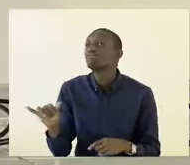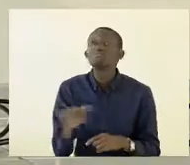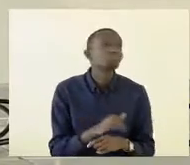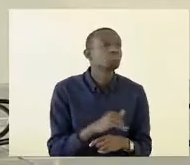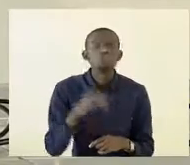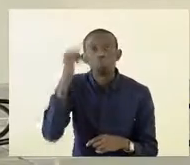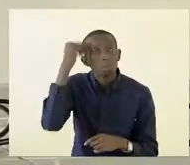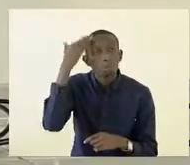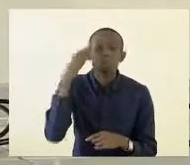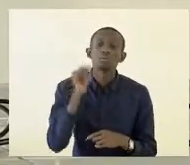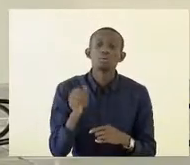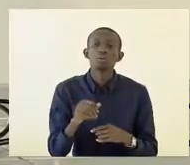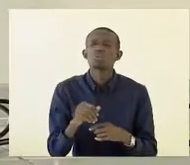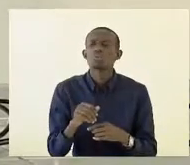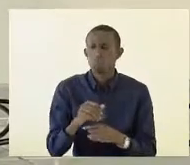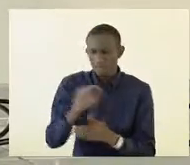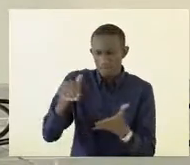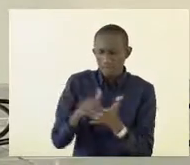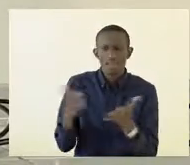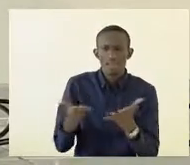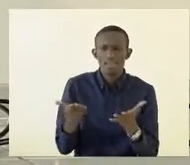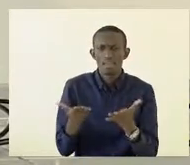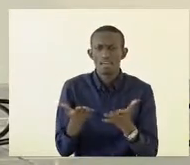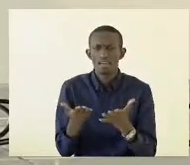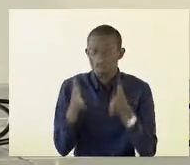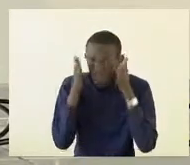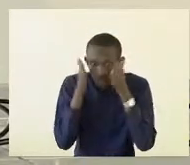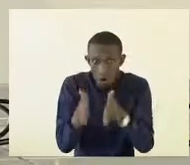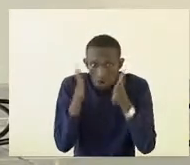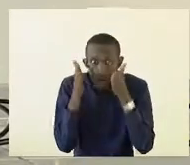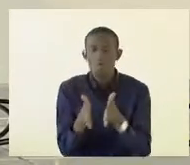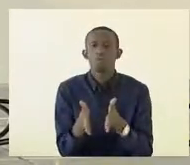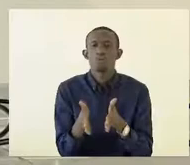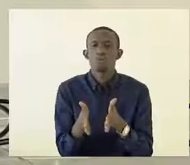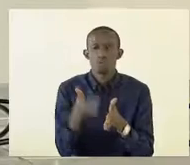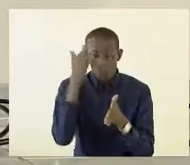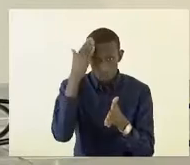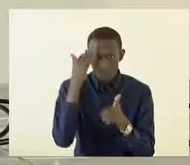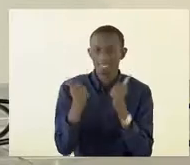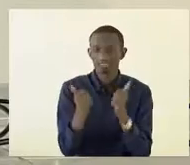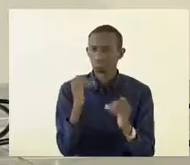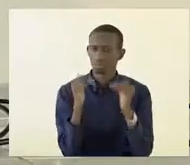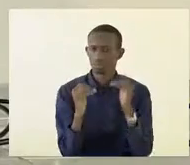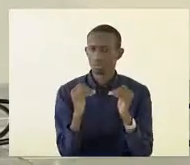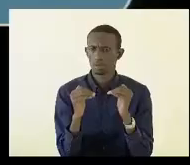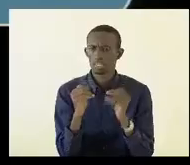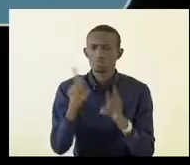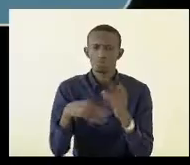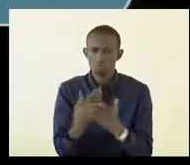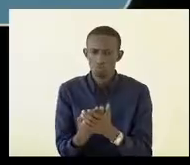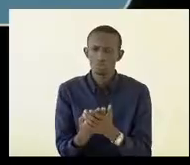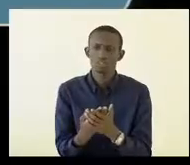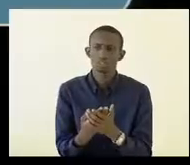What should be our central focal point that we do not lose either of all the components that we do have in here?